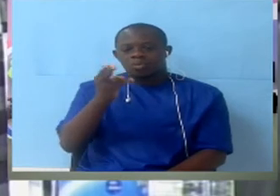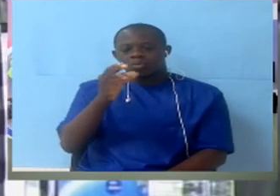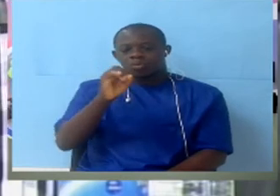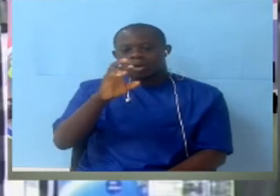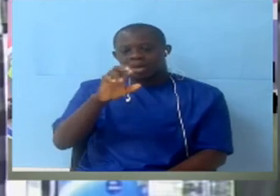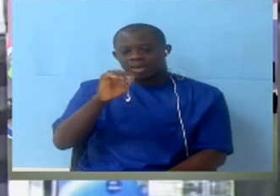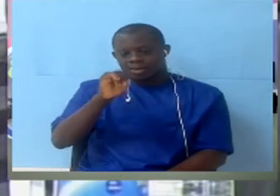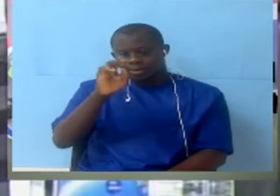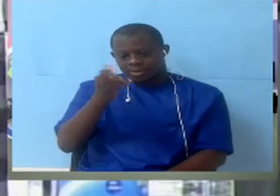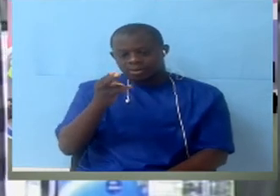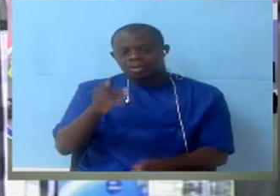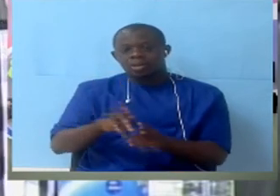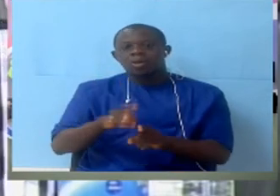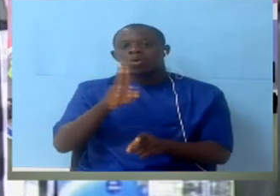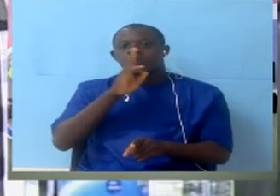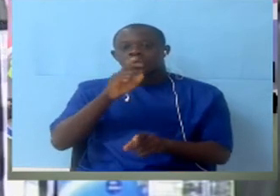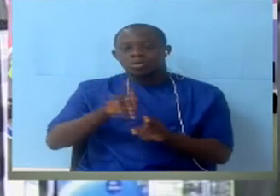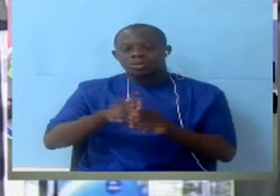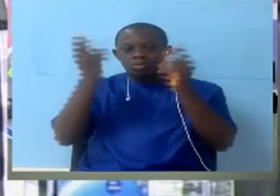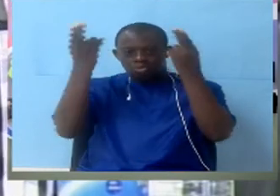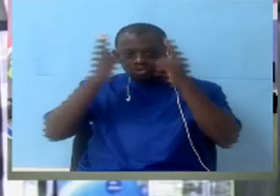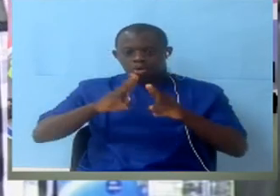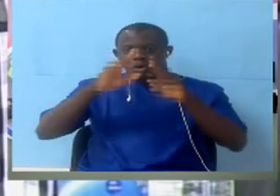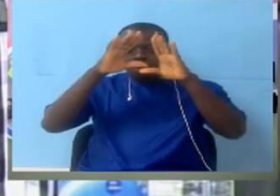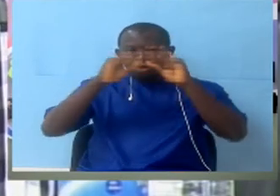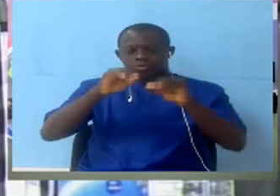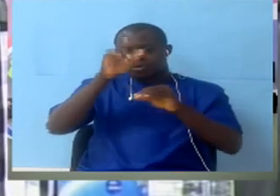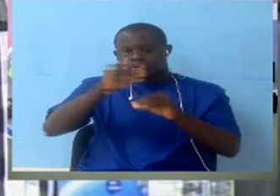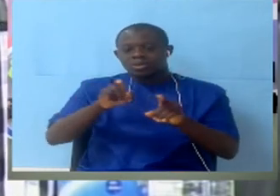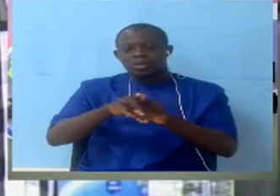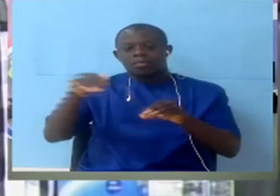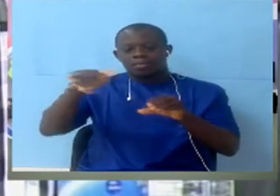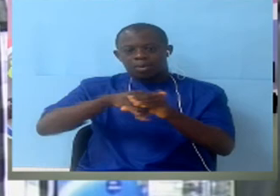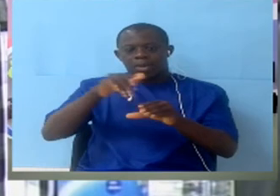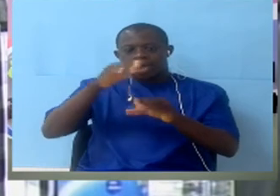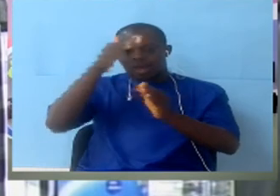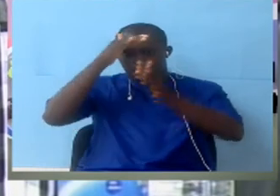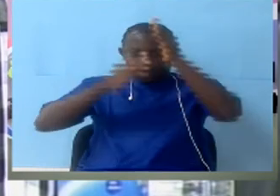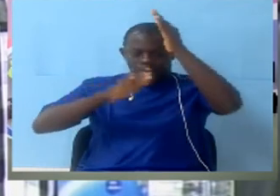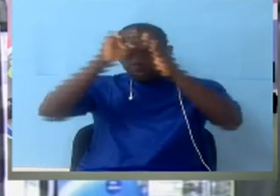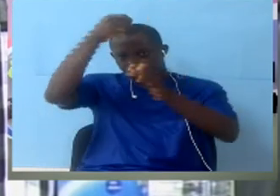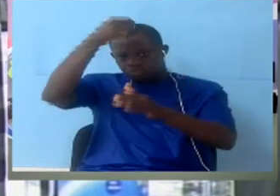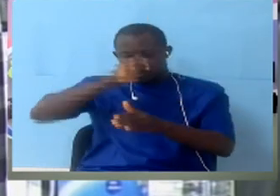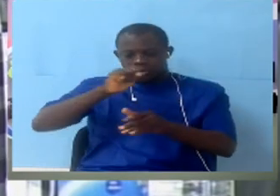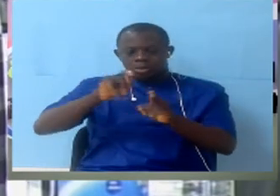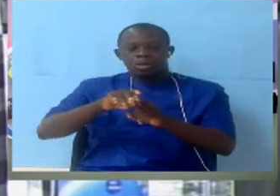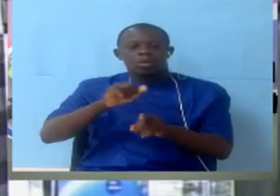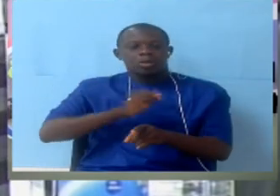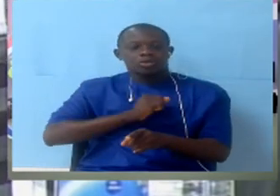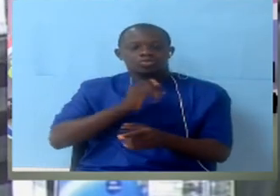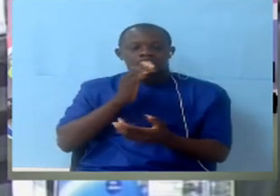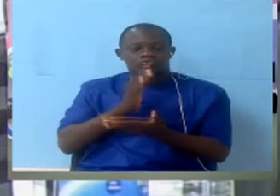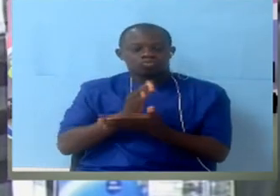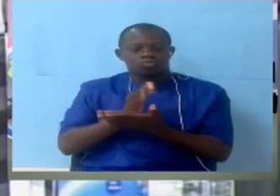the legal officer at the headquarters found. The legal officer at the headquarters. He's part of the military police. He was part of the military police.